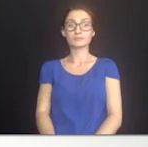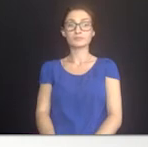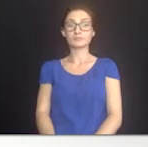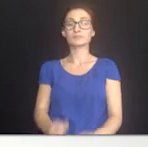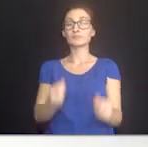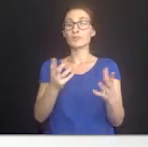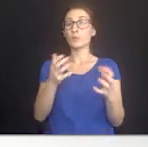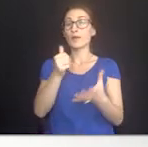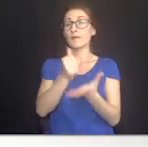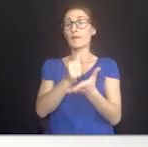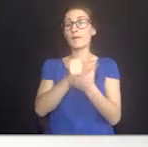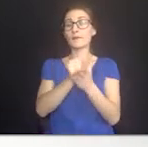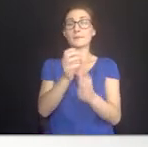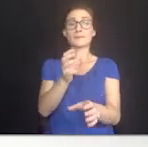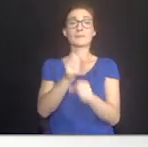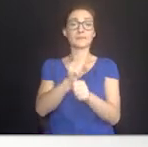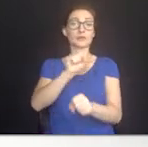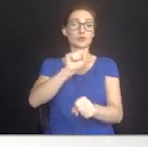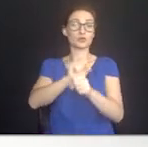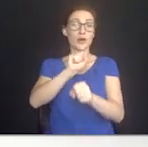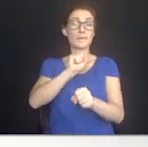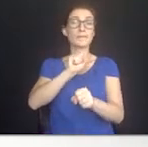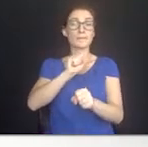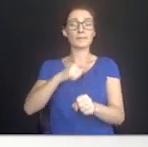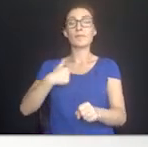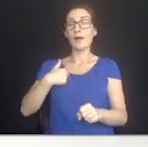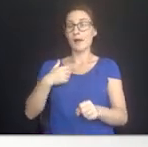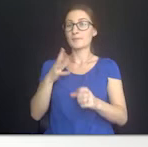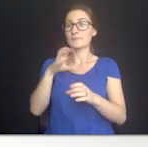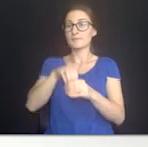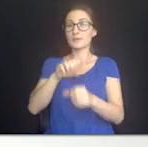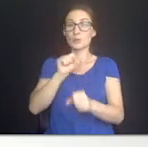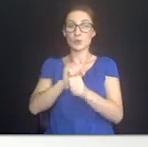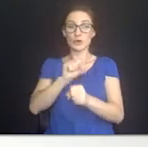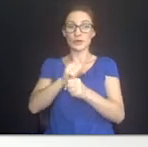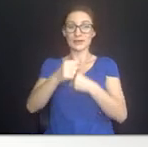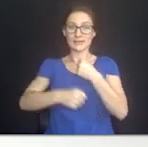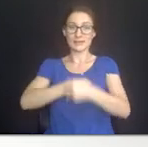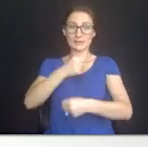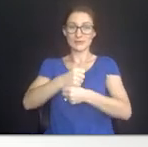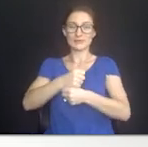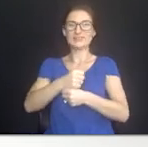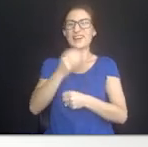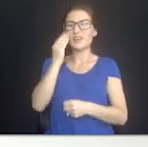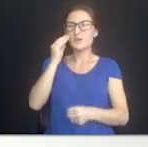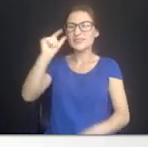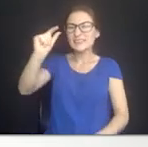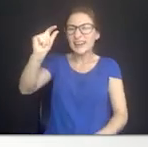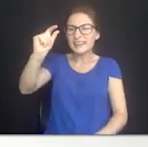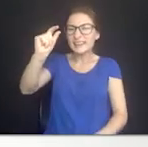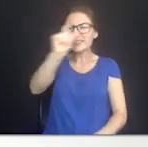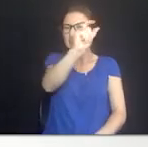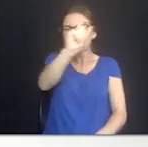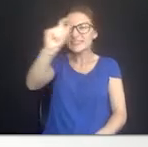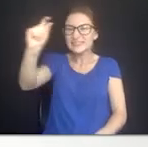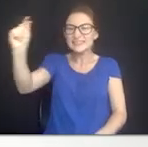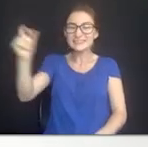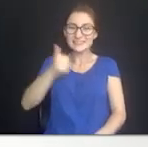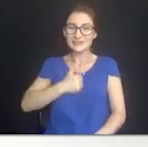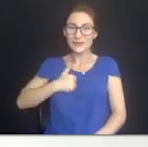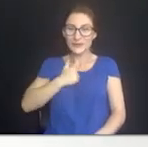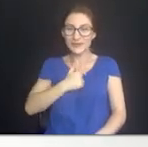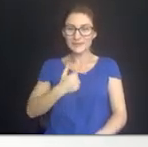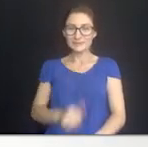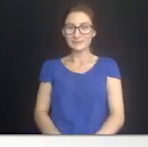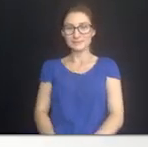And I am looking for help for a job. I'm in my work years. I can't see from over here. I know it's kind of tiny, so